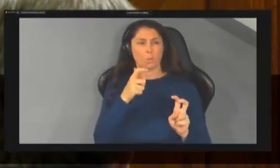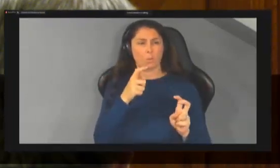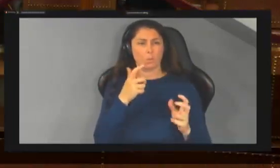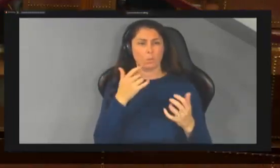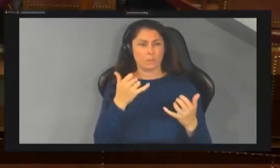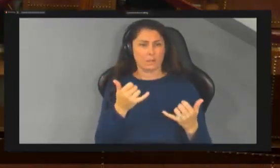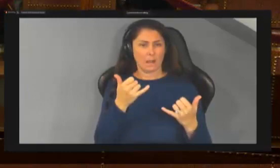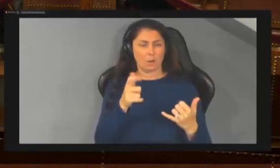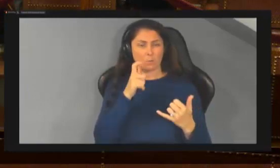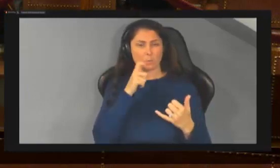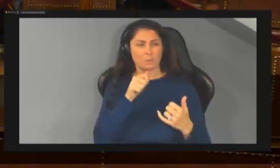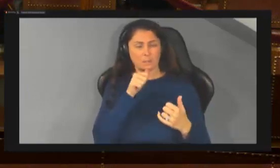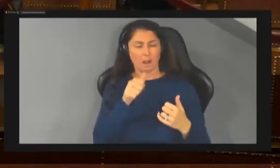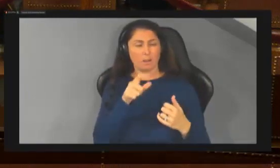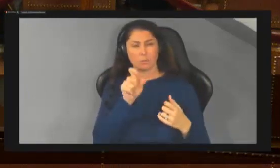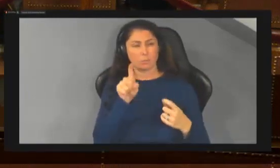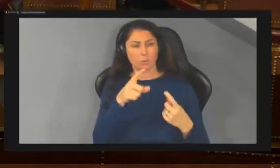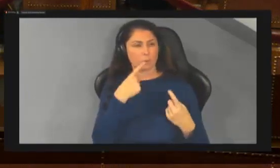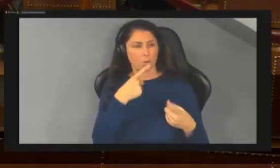disclose.